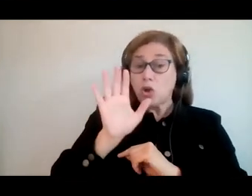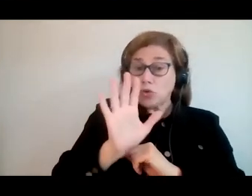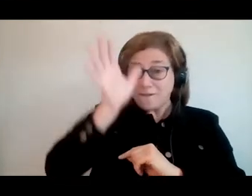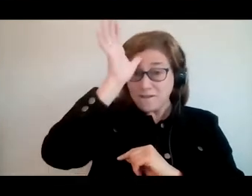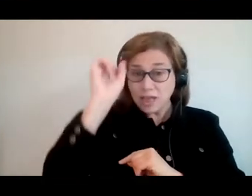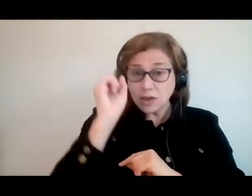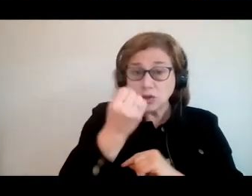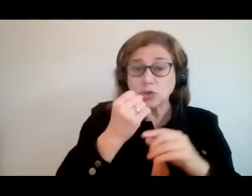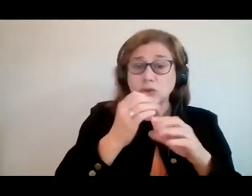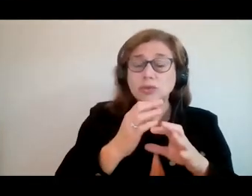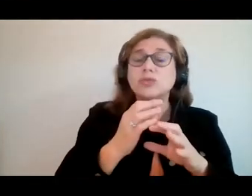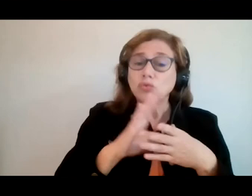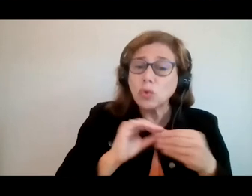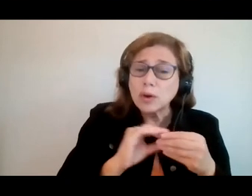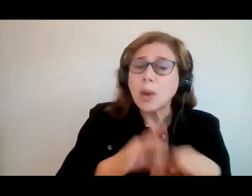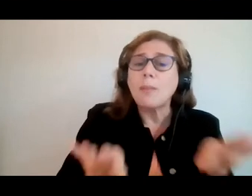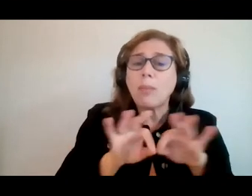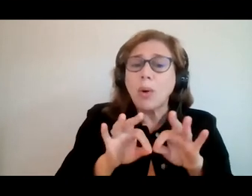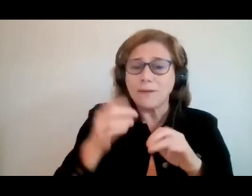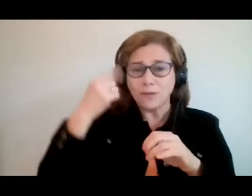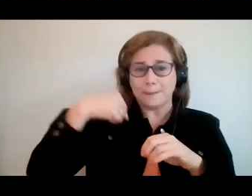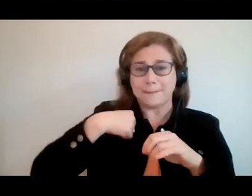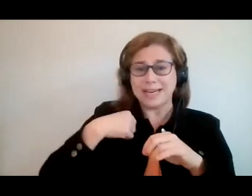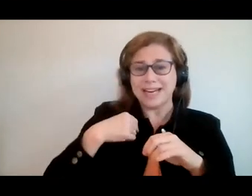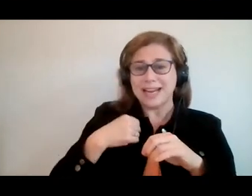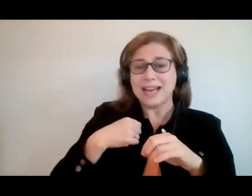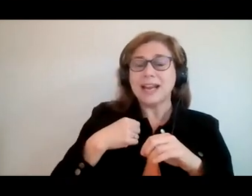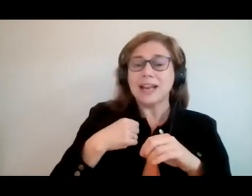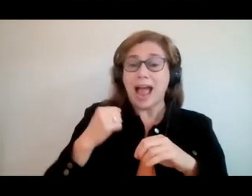trans person, and a lot of people look to your dad as a kind of hero.